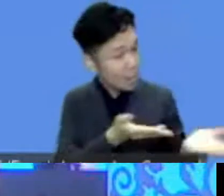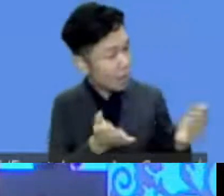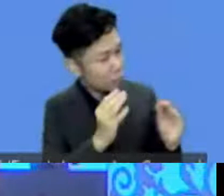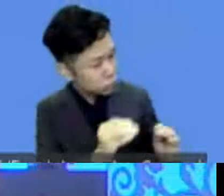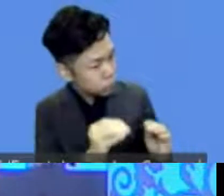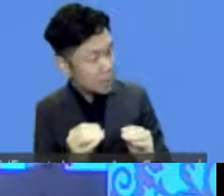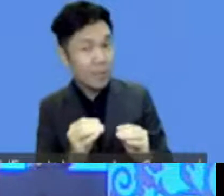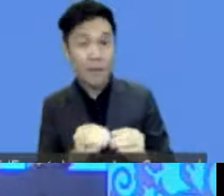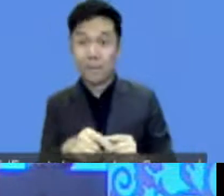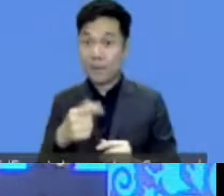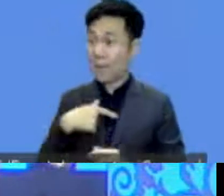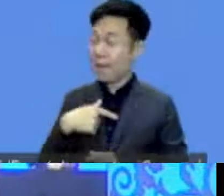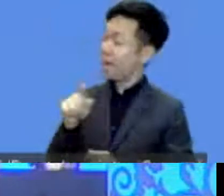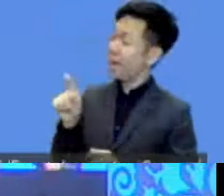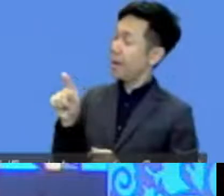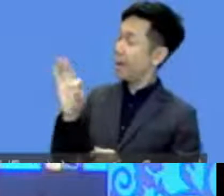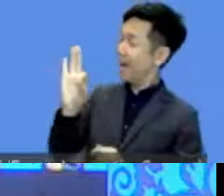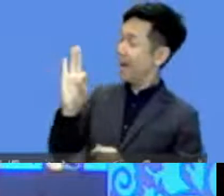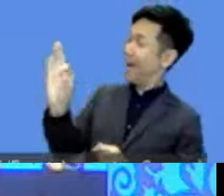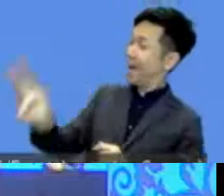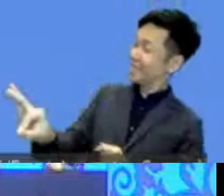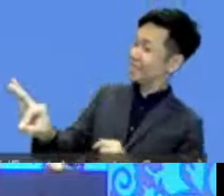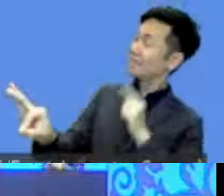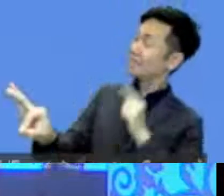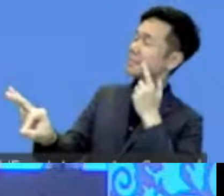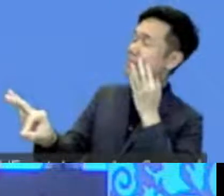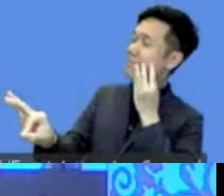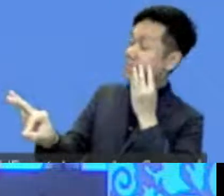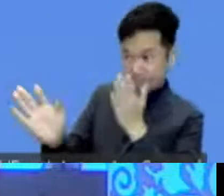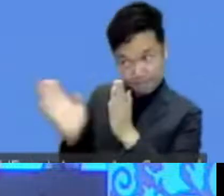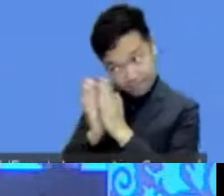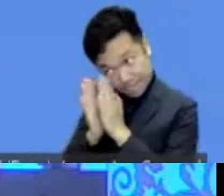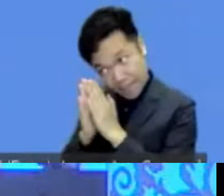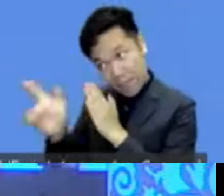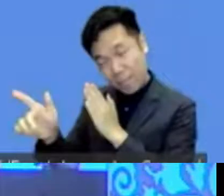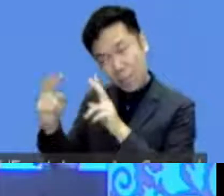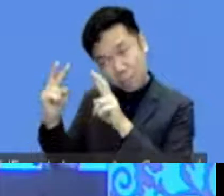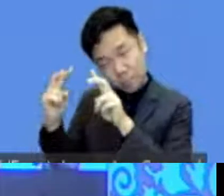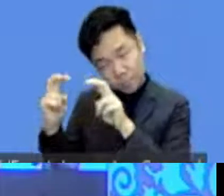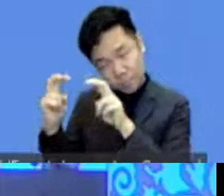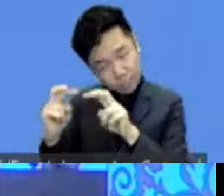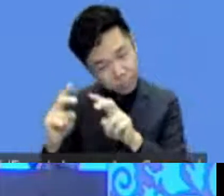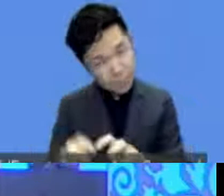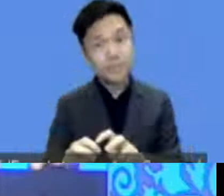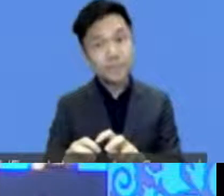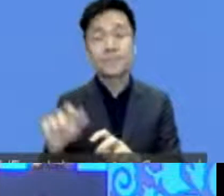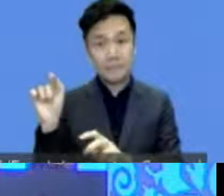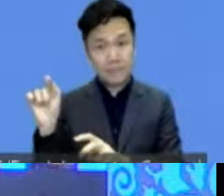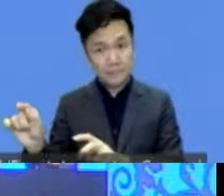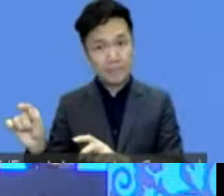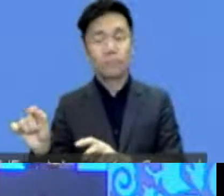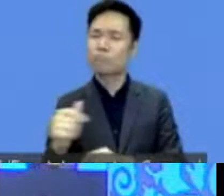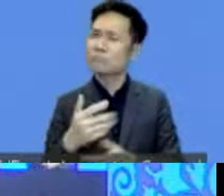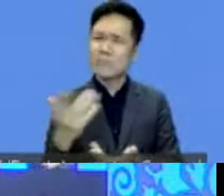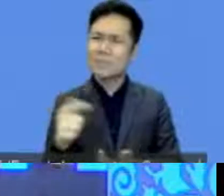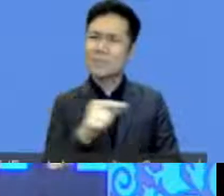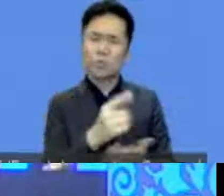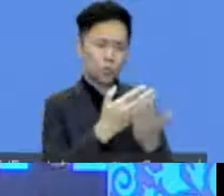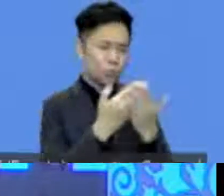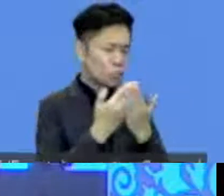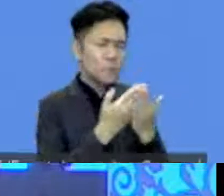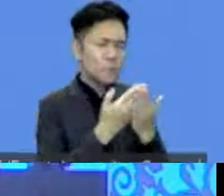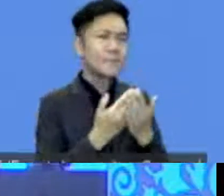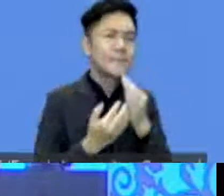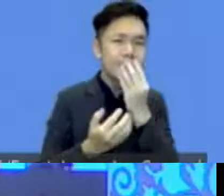our questions was investigation. They seemed to spend a lot of time looking for